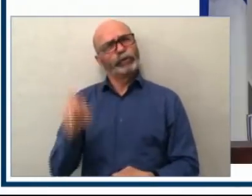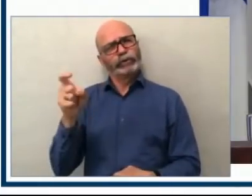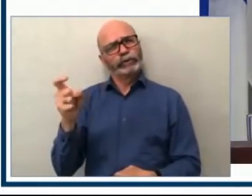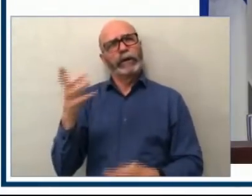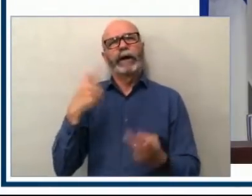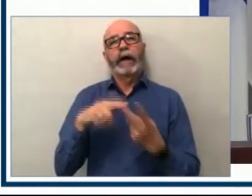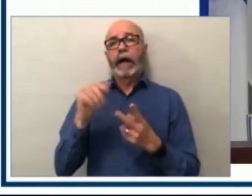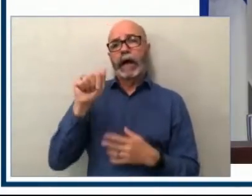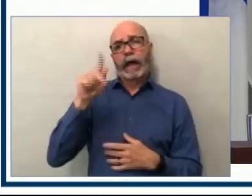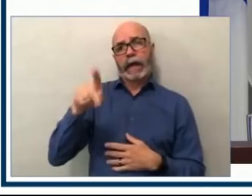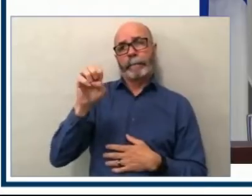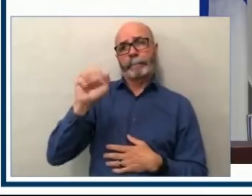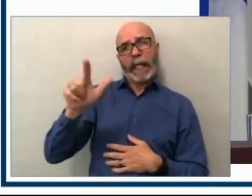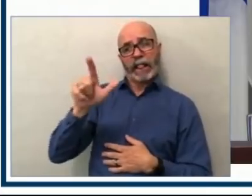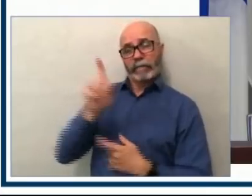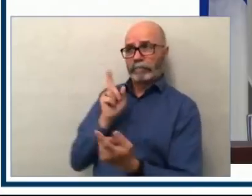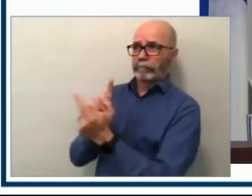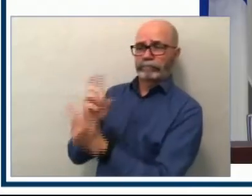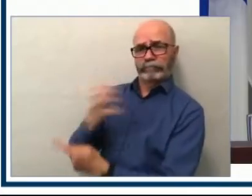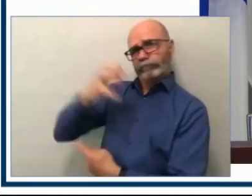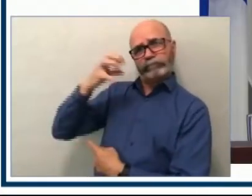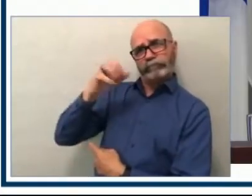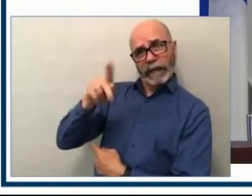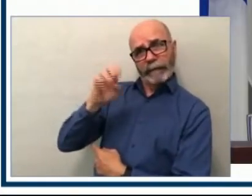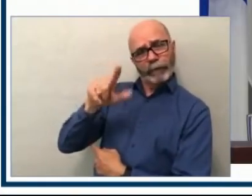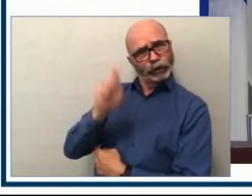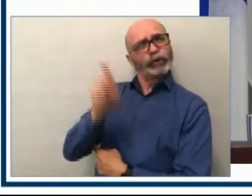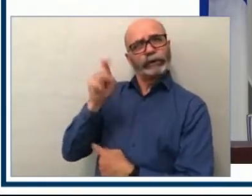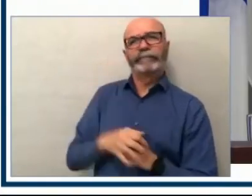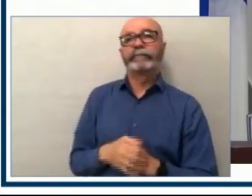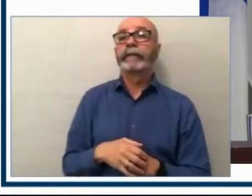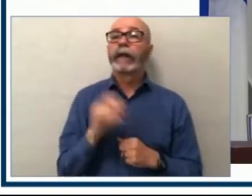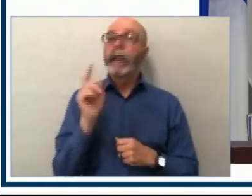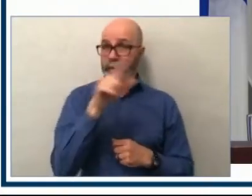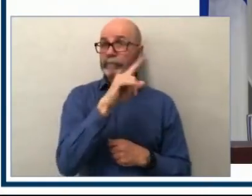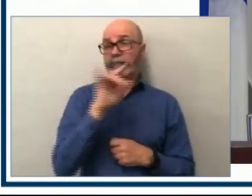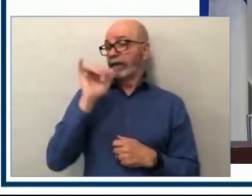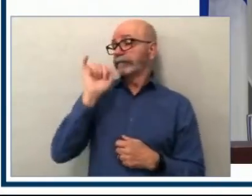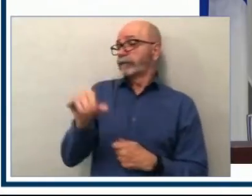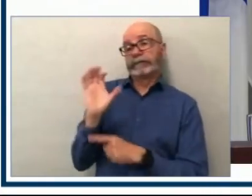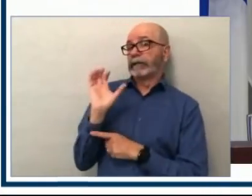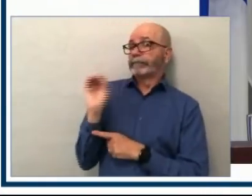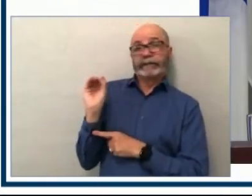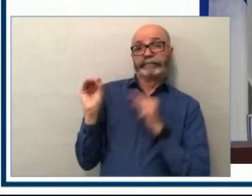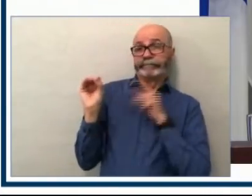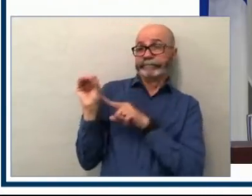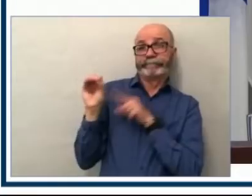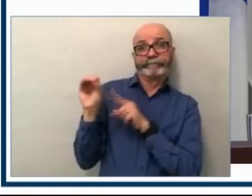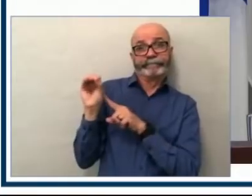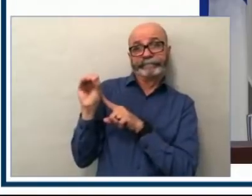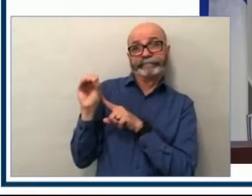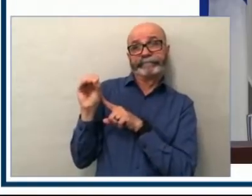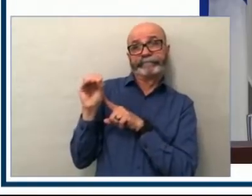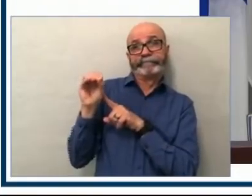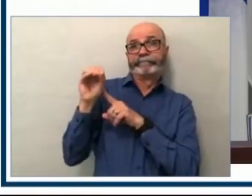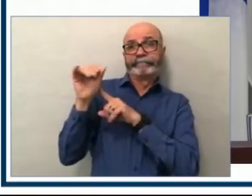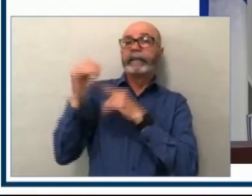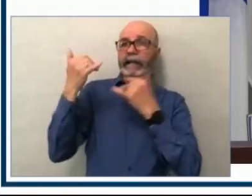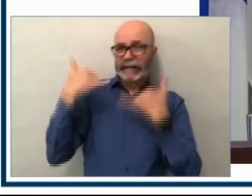the company that is looking at it said today they would be having their legal team look at